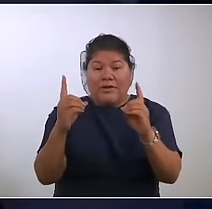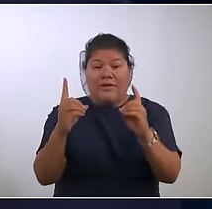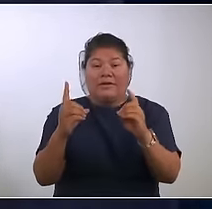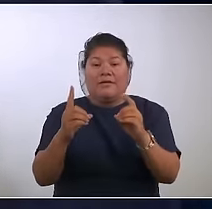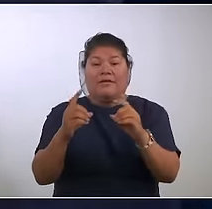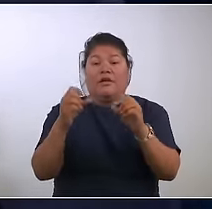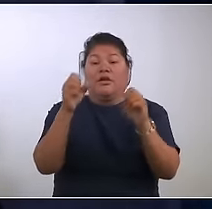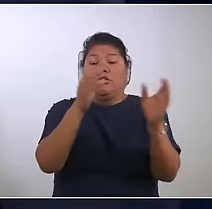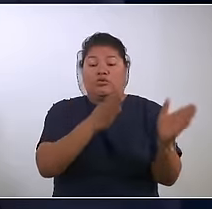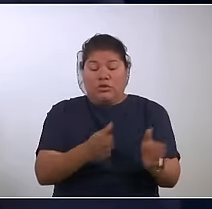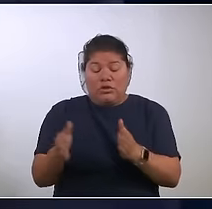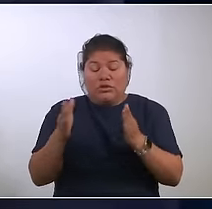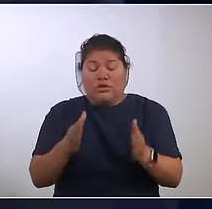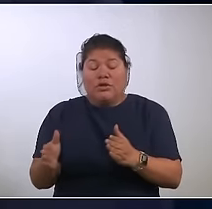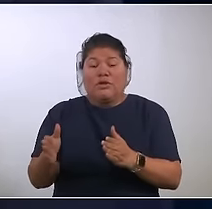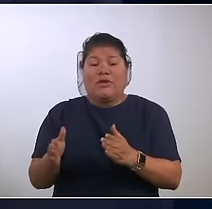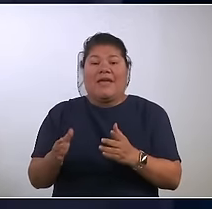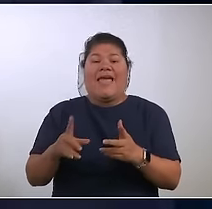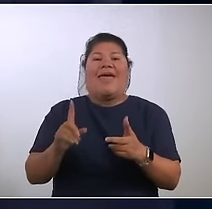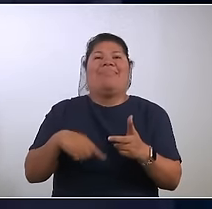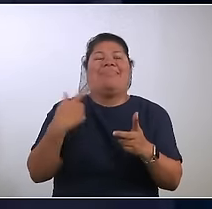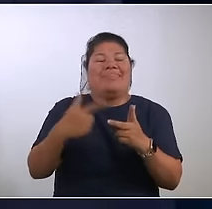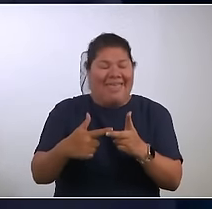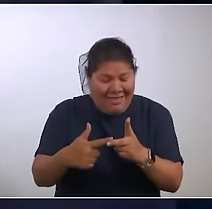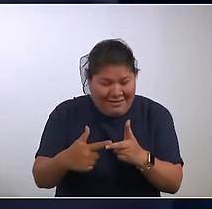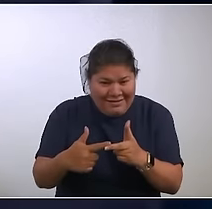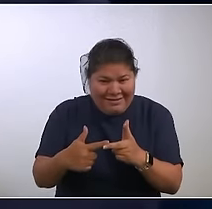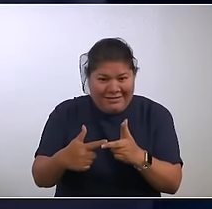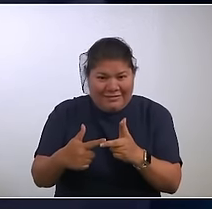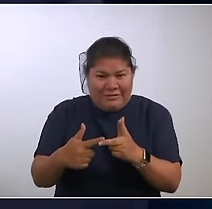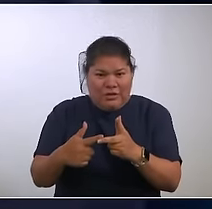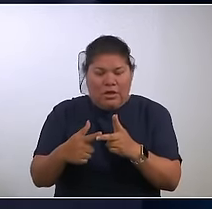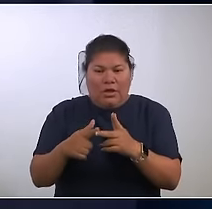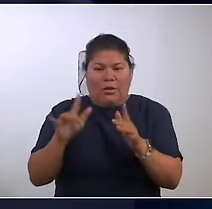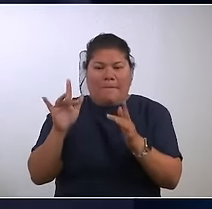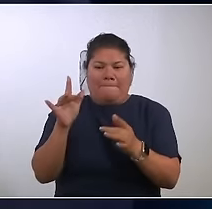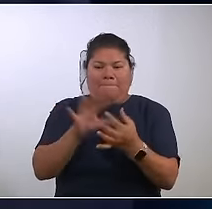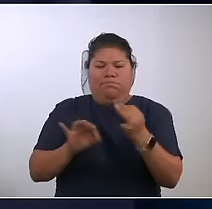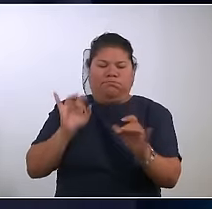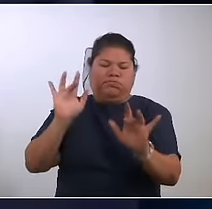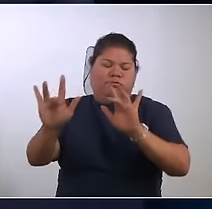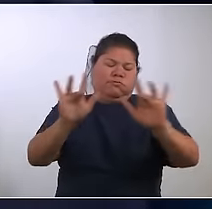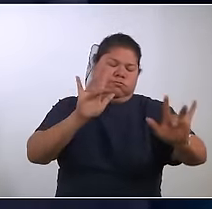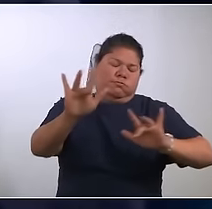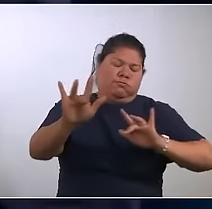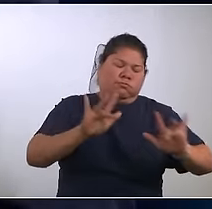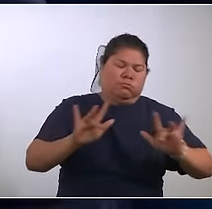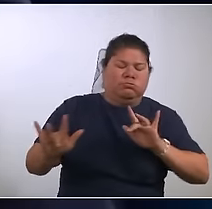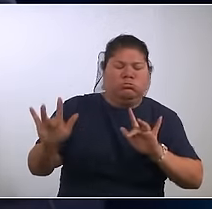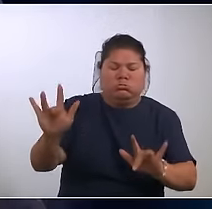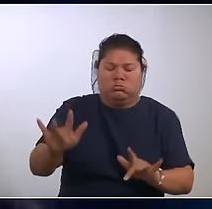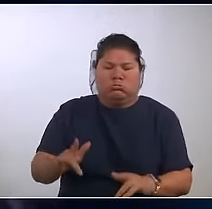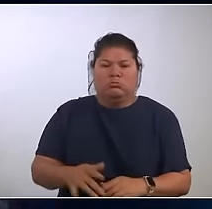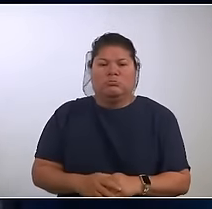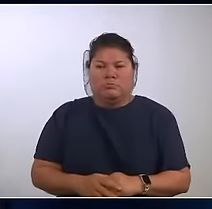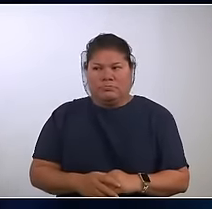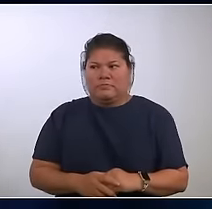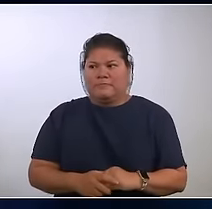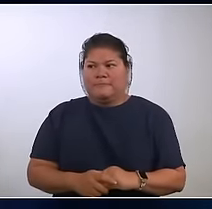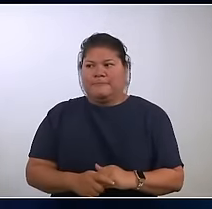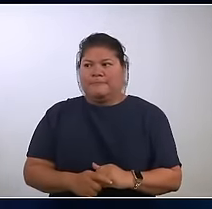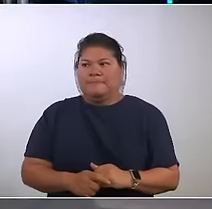Doctrine. Estructura. Structure. Y entonces, and then, un mover del Espíritu Santo. A move of the Holy Spirit.